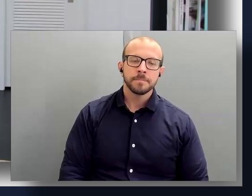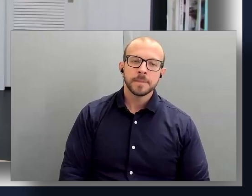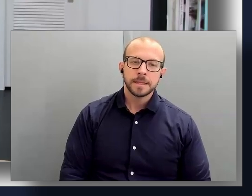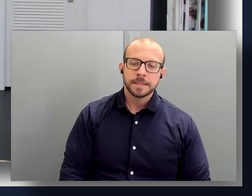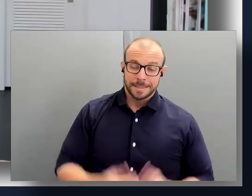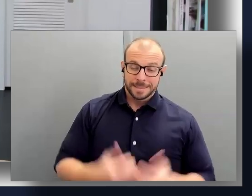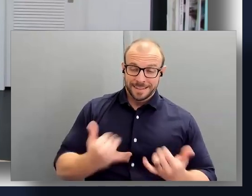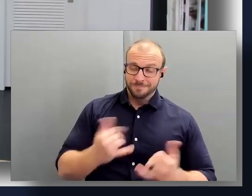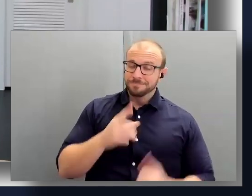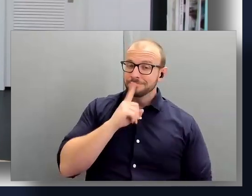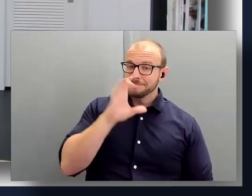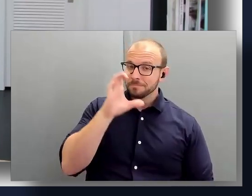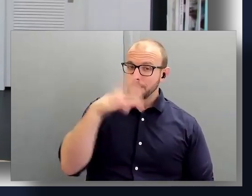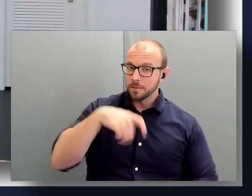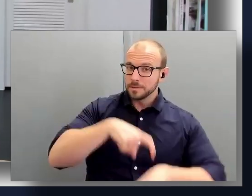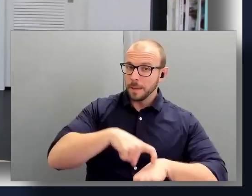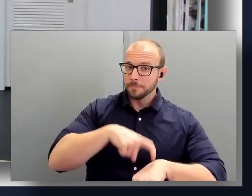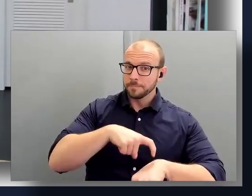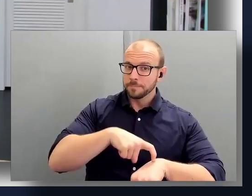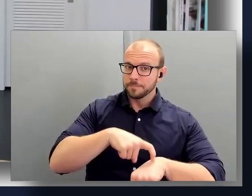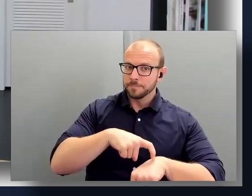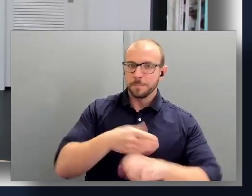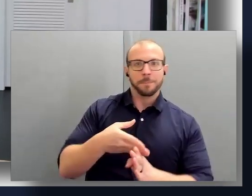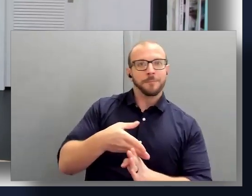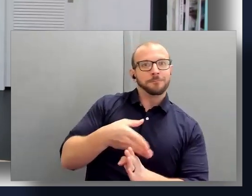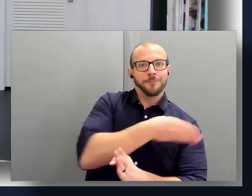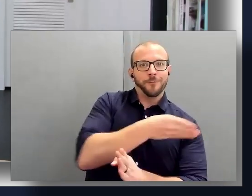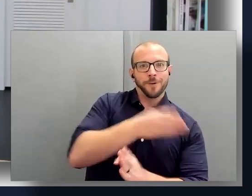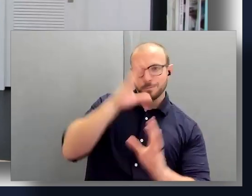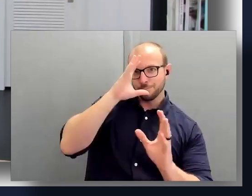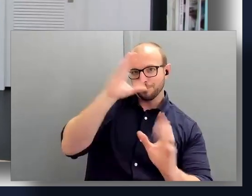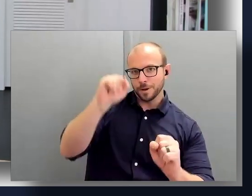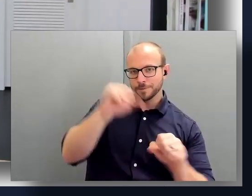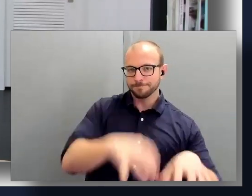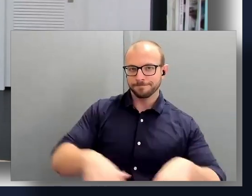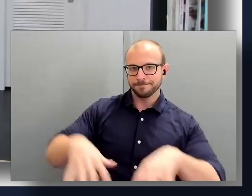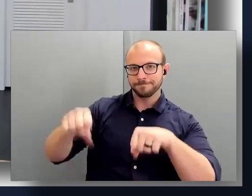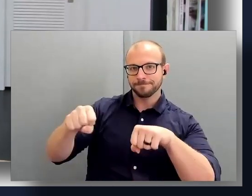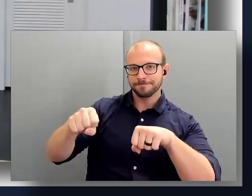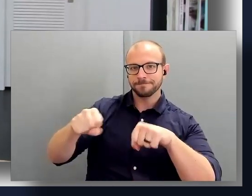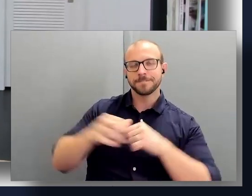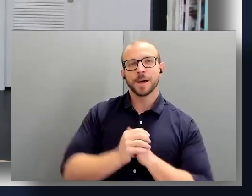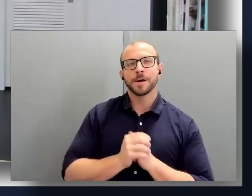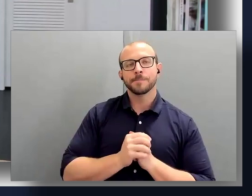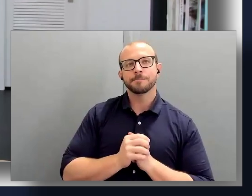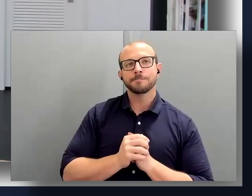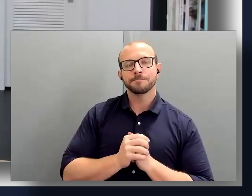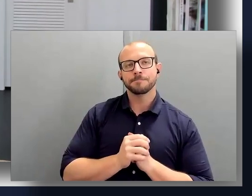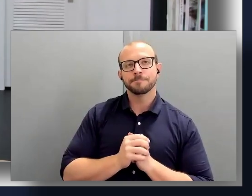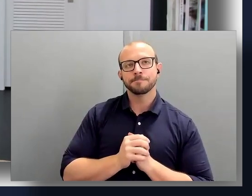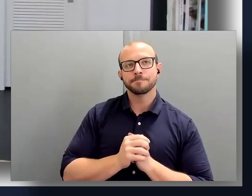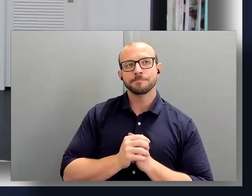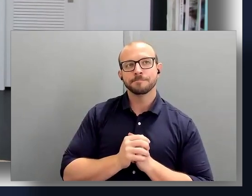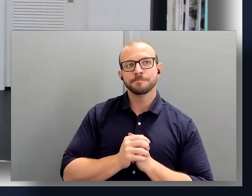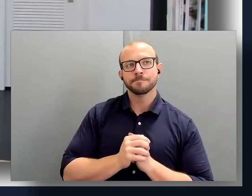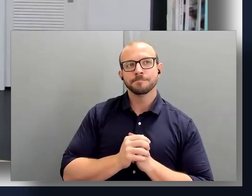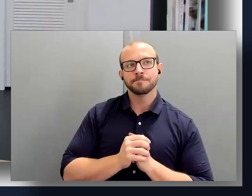We are living in a really odd time pre-inauguration. There's a lot of